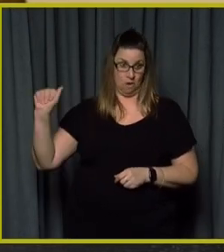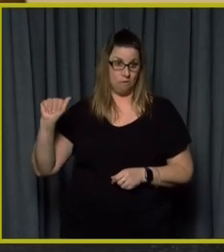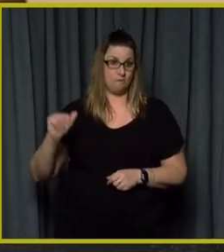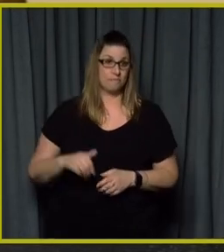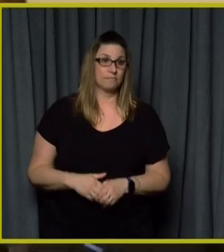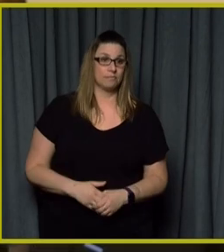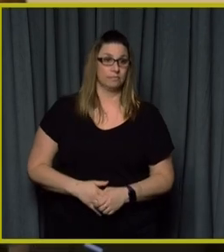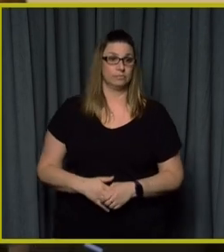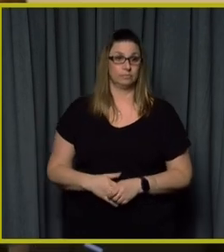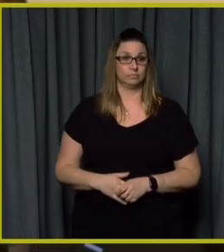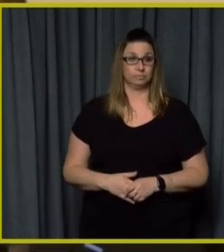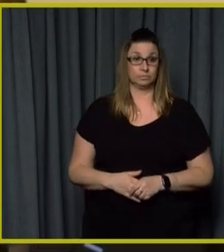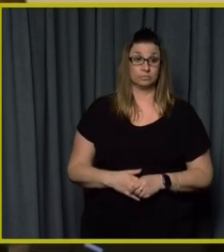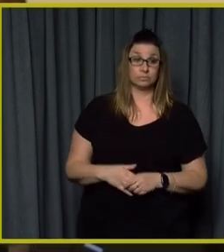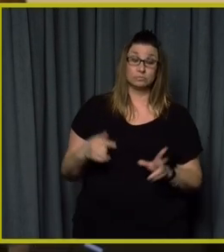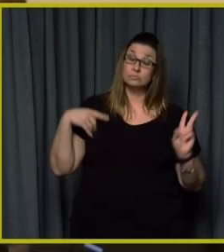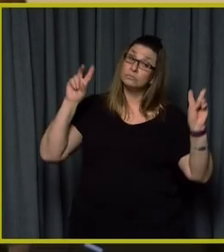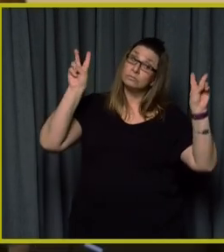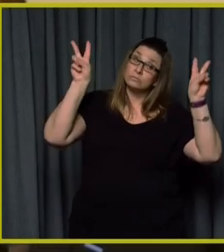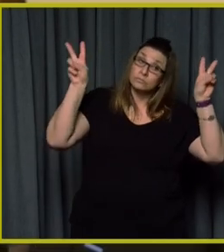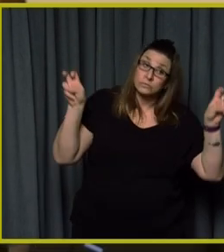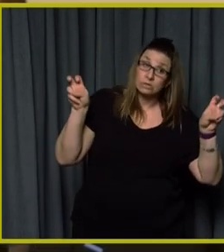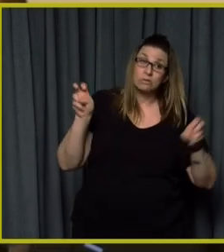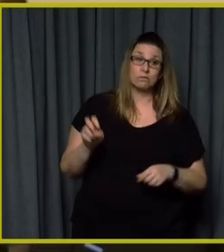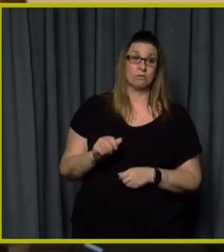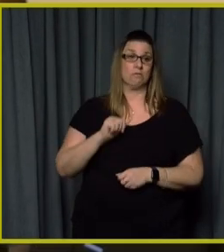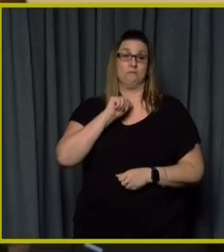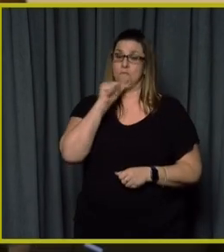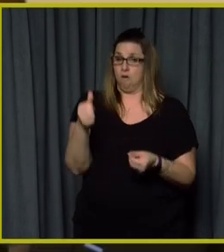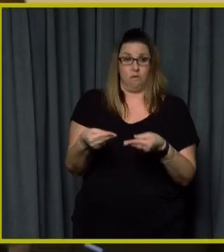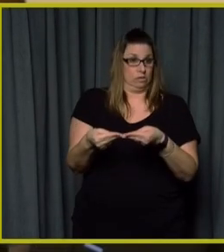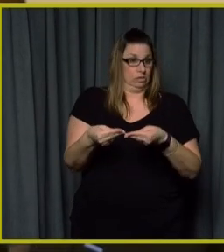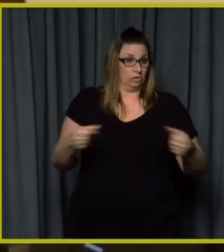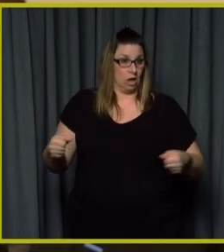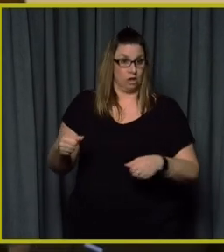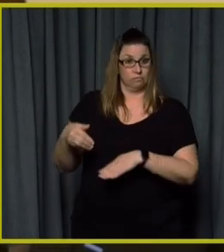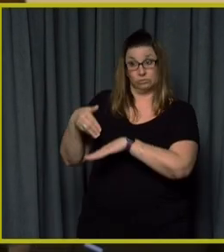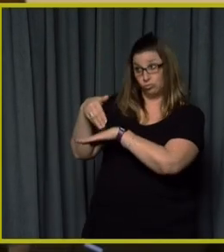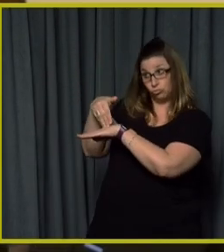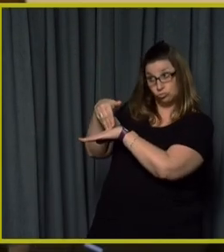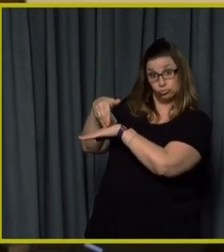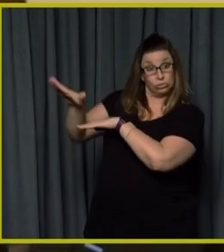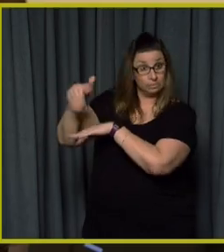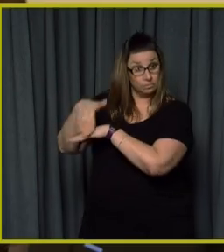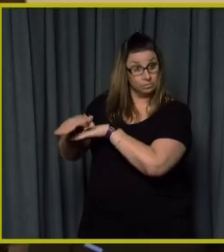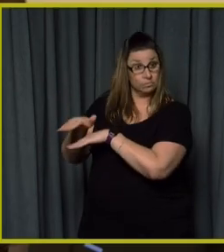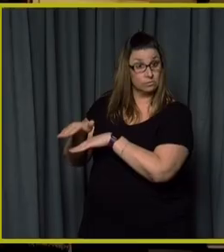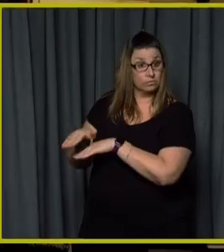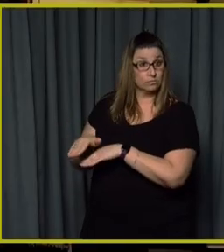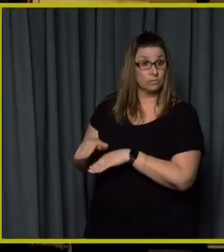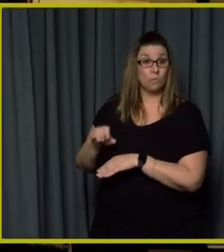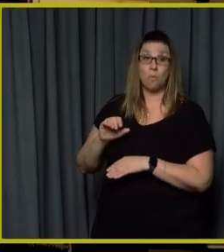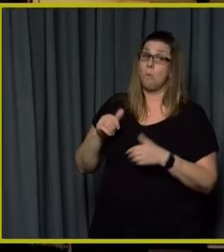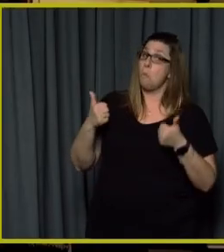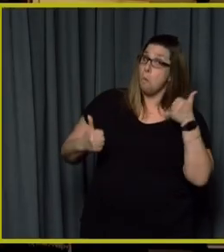away, by shipping them away, by throwing them behind bars.